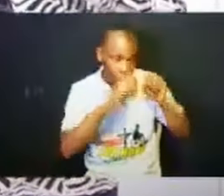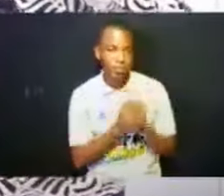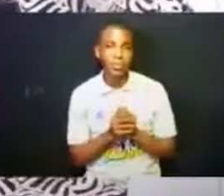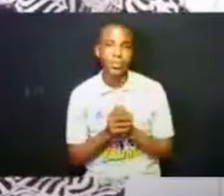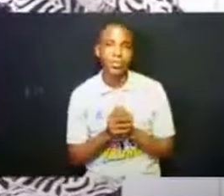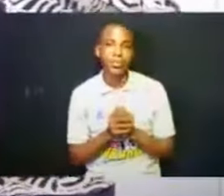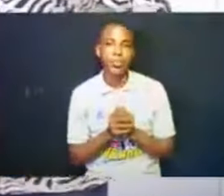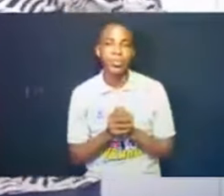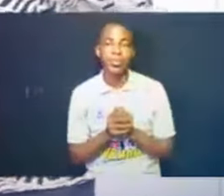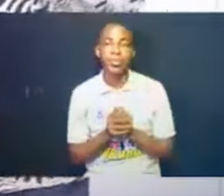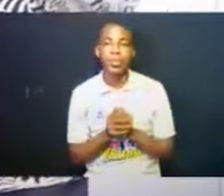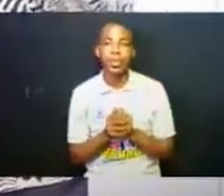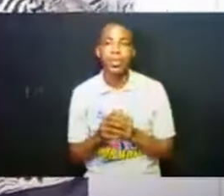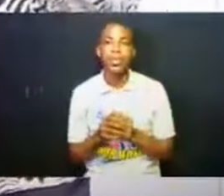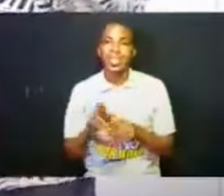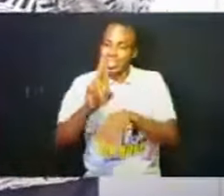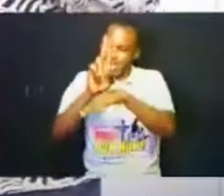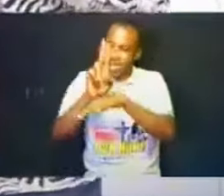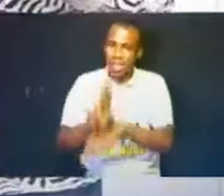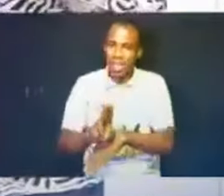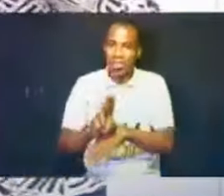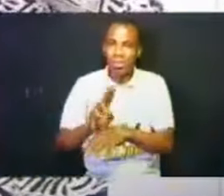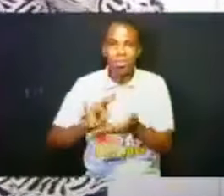mother. Habits come out of continuous action.